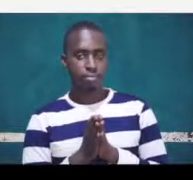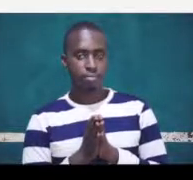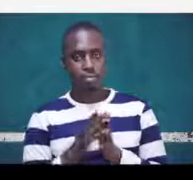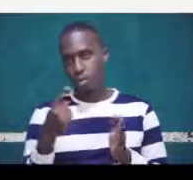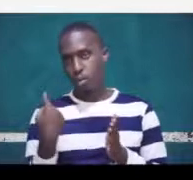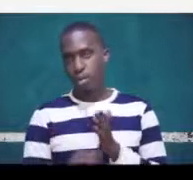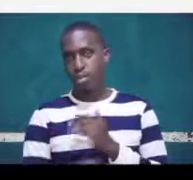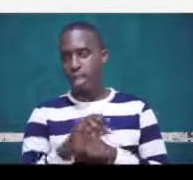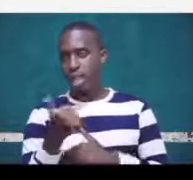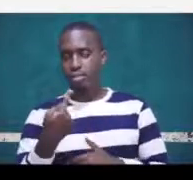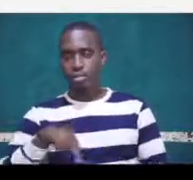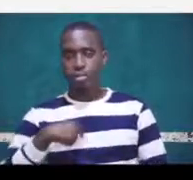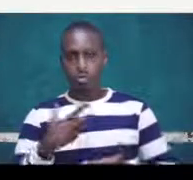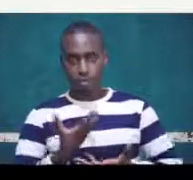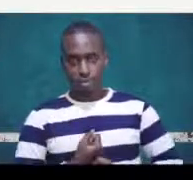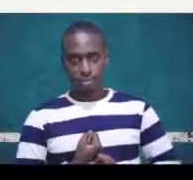what else do we have?